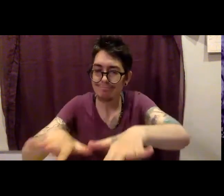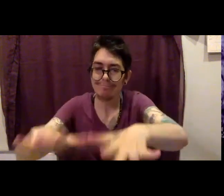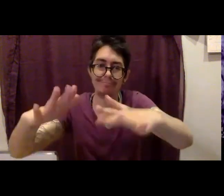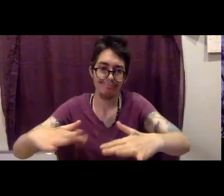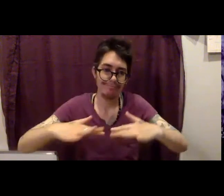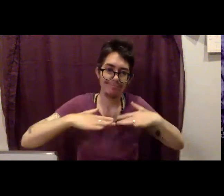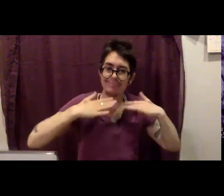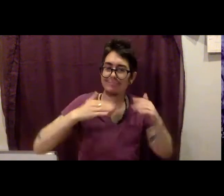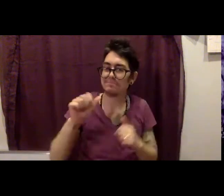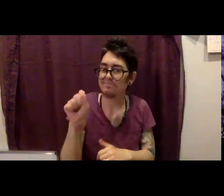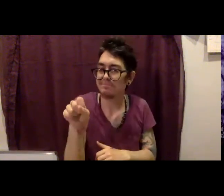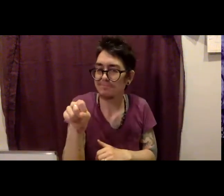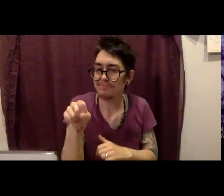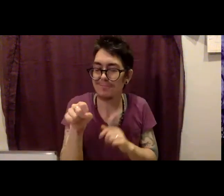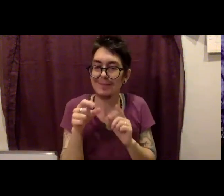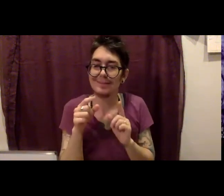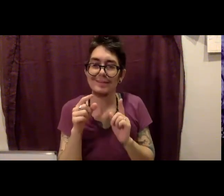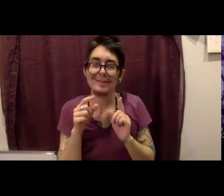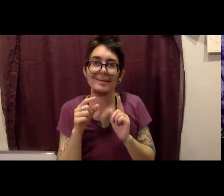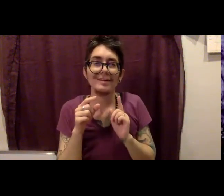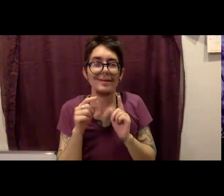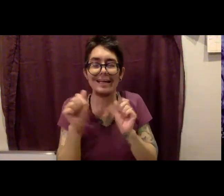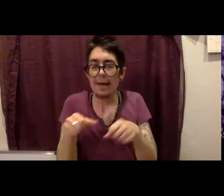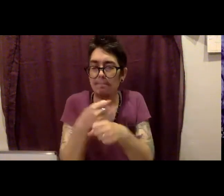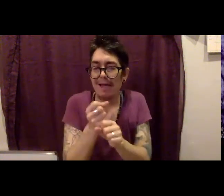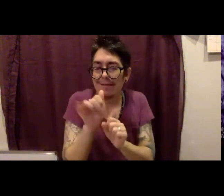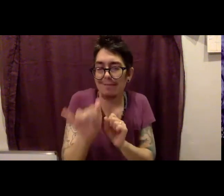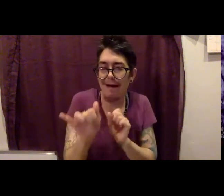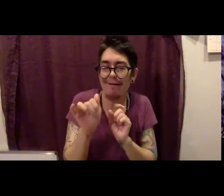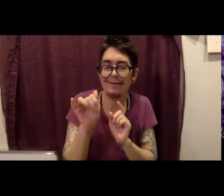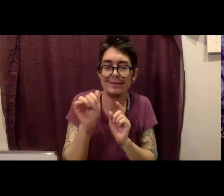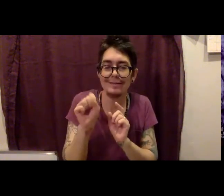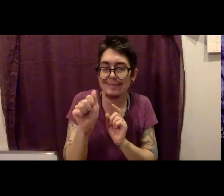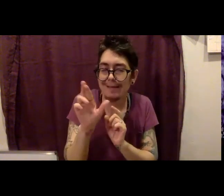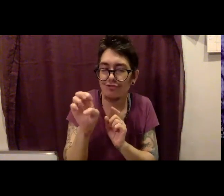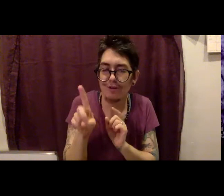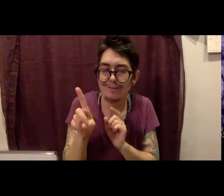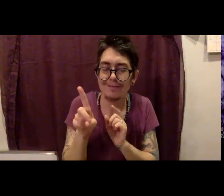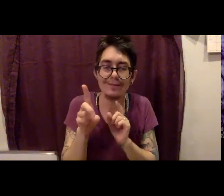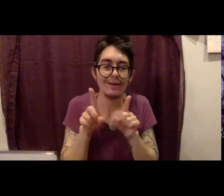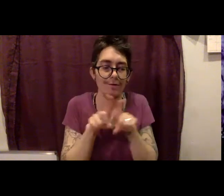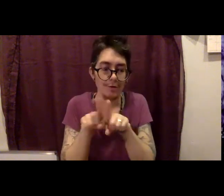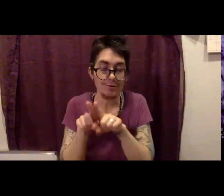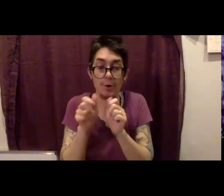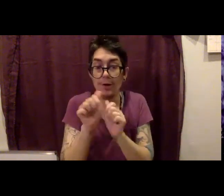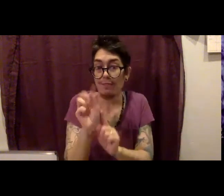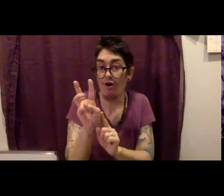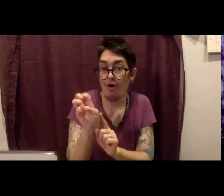we're all connected. And so our energies flow among and between each other. And so with that,